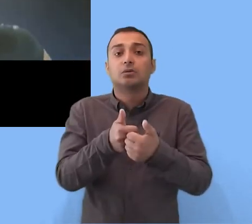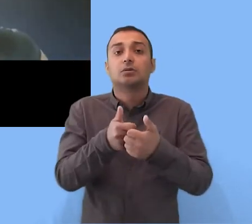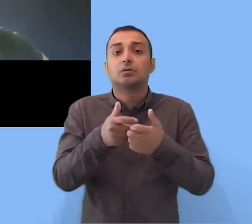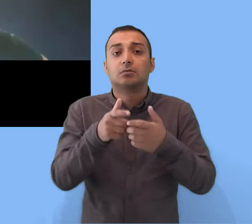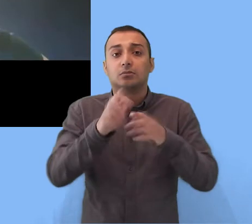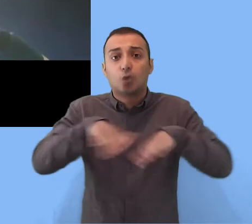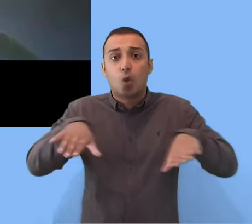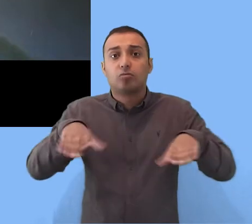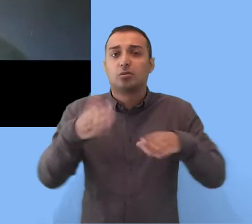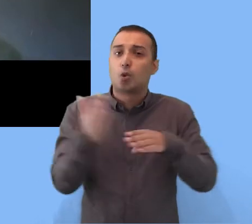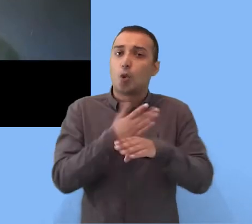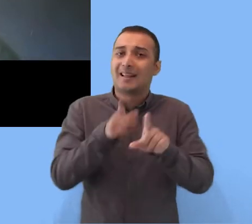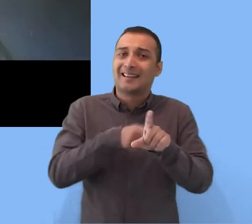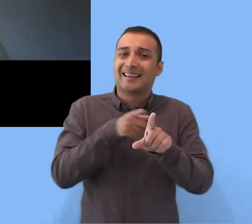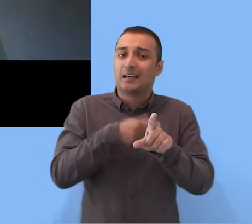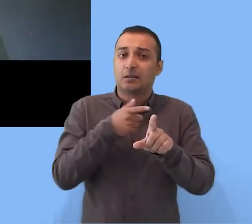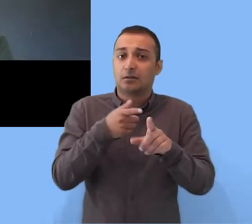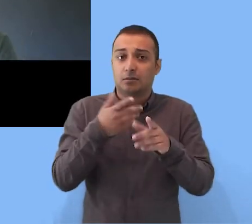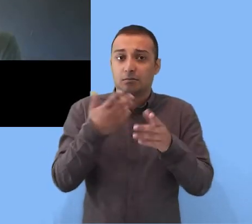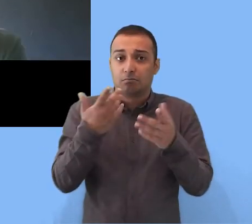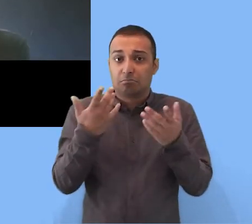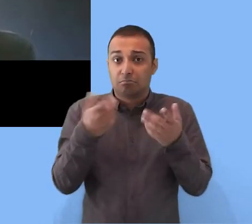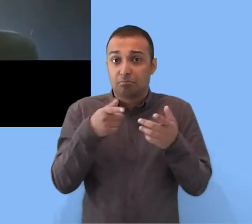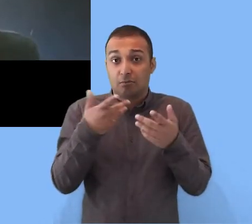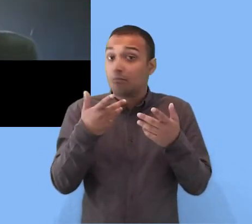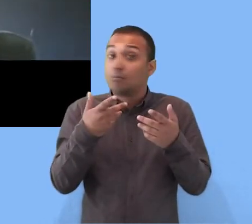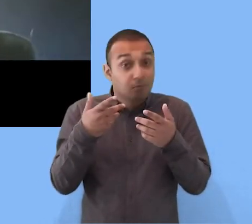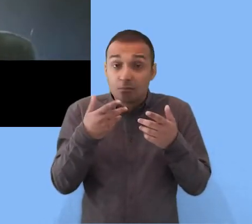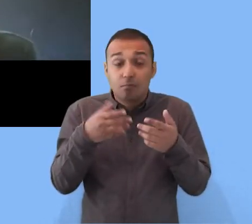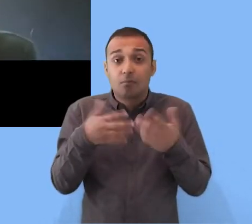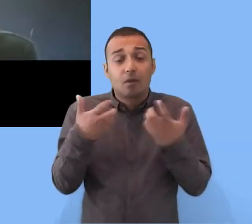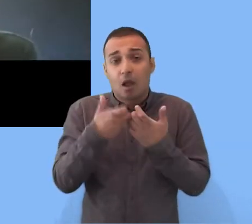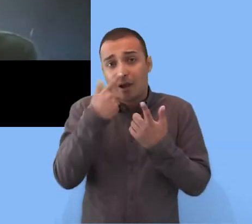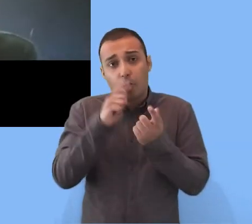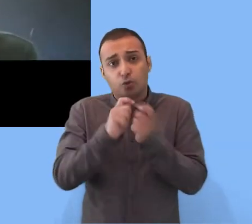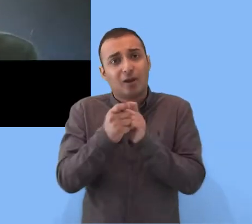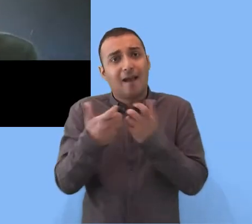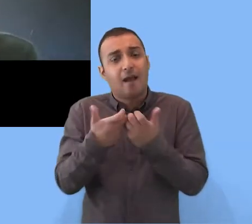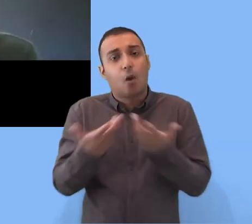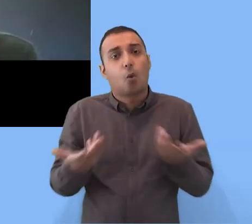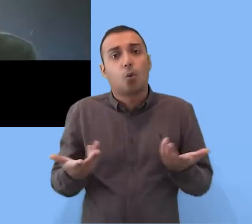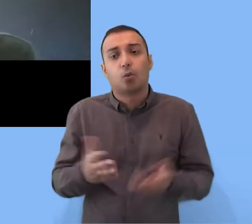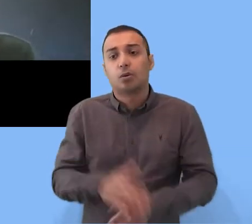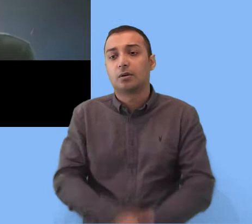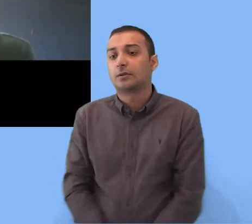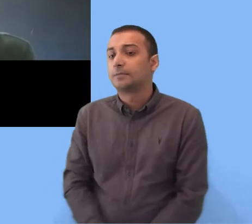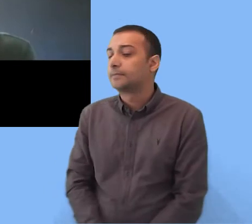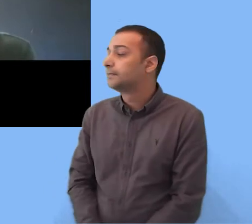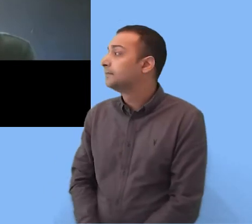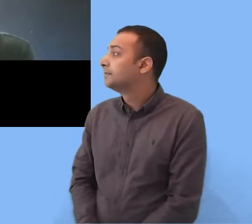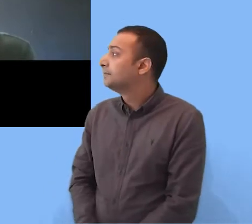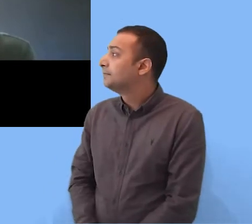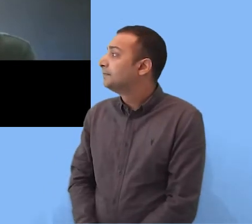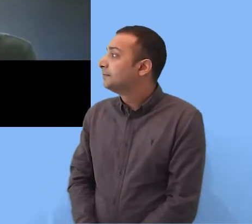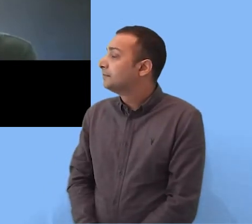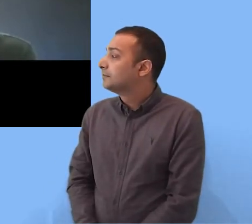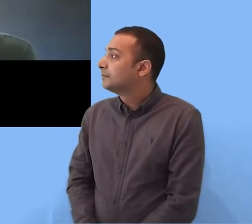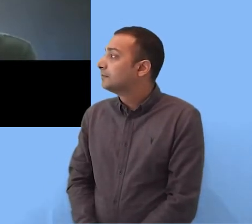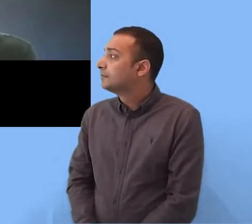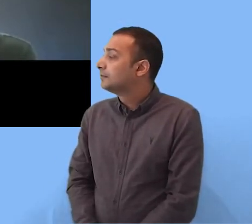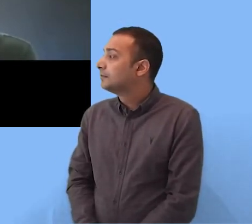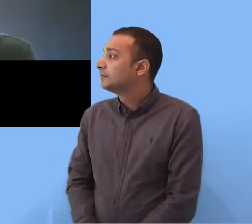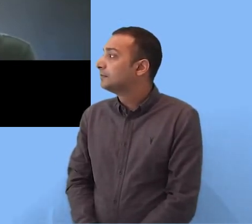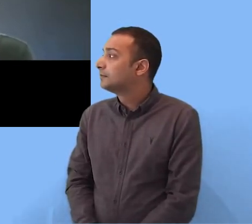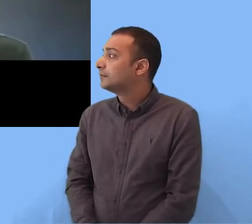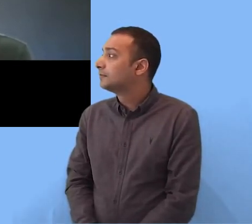done to change that? Yeah, I think it's just, there's so much layers to that. So basically, you know, it all comes